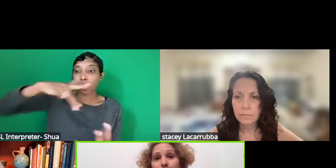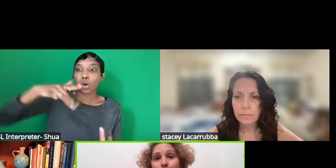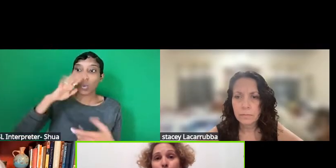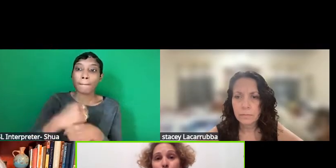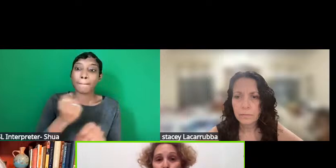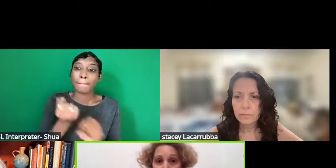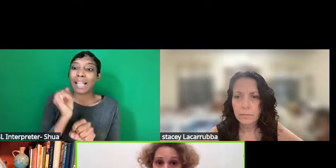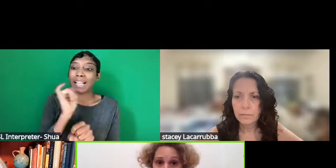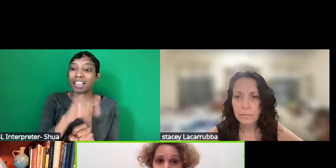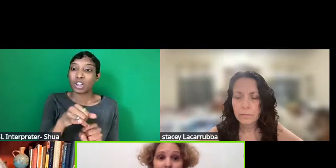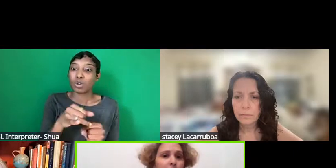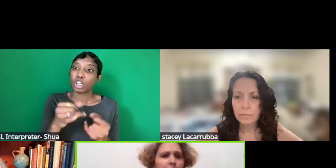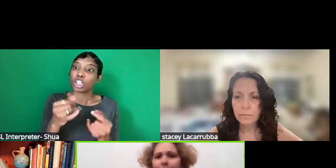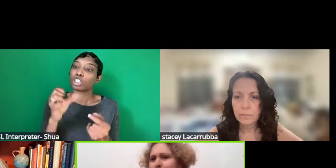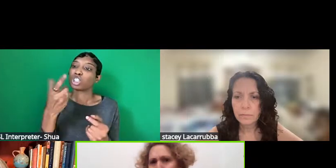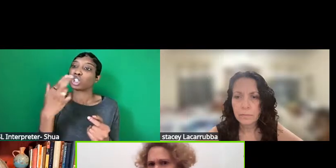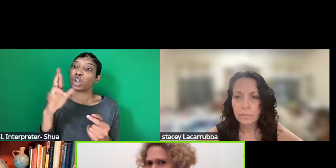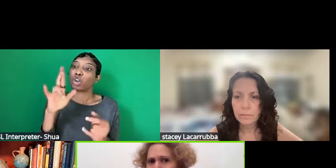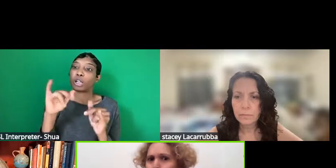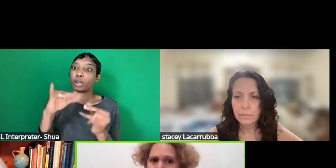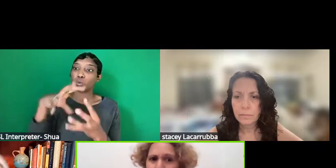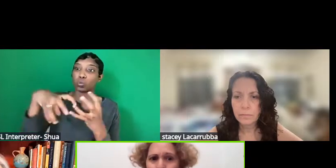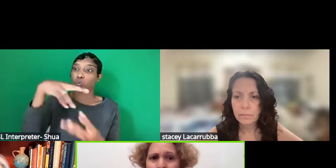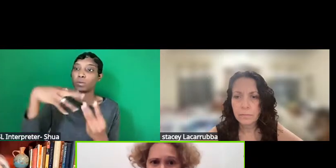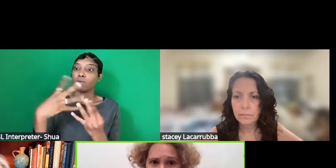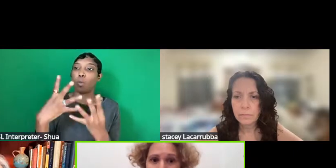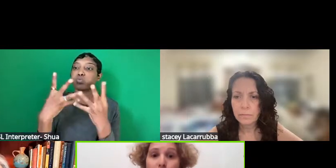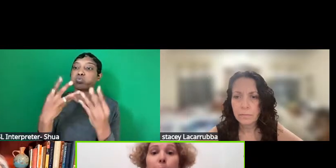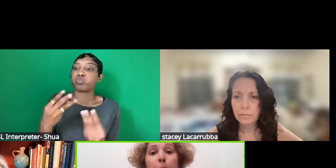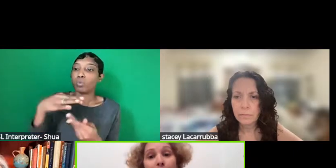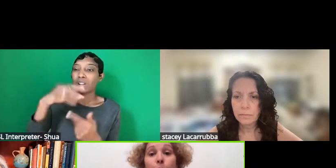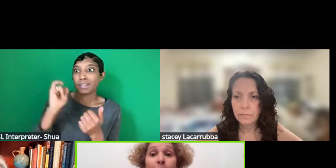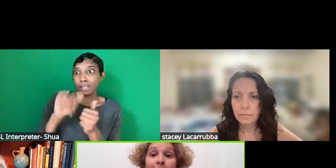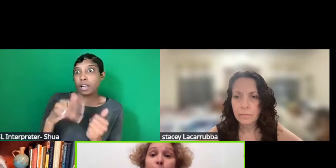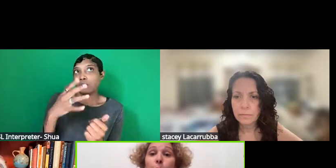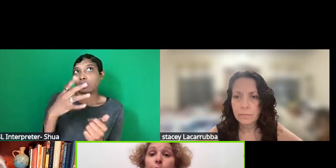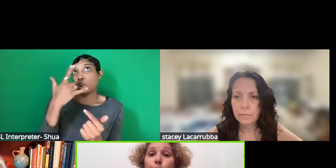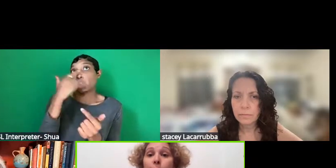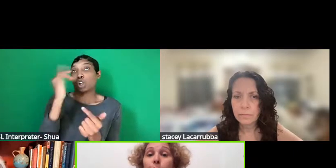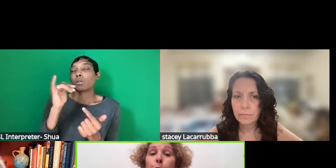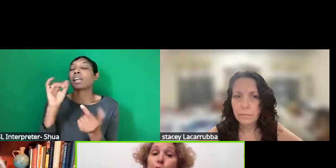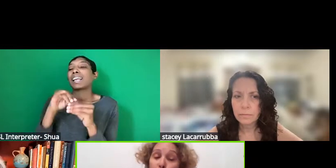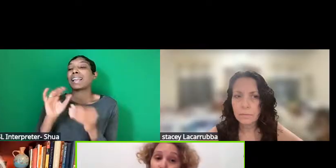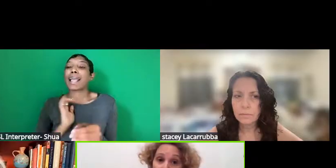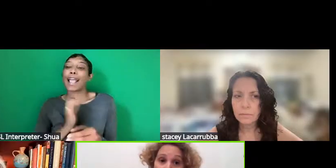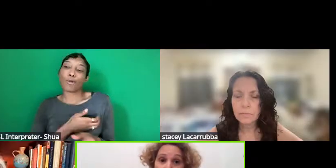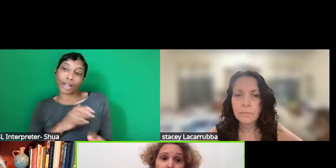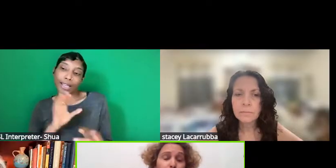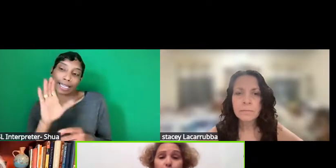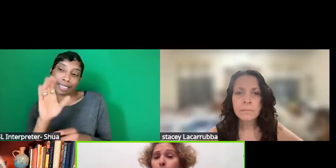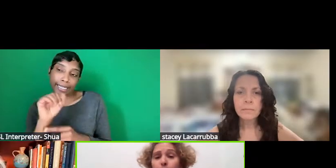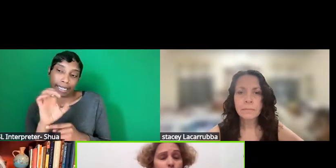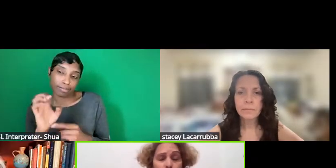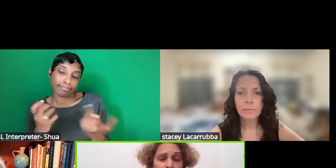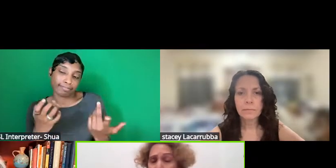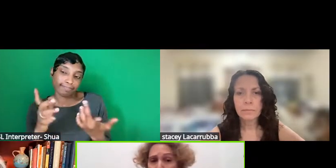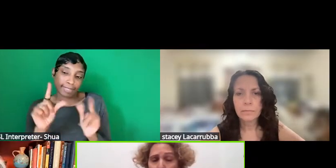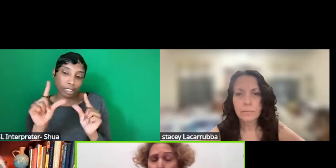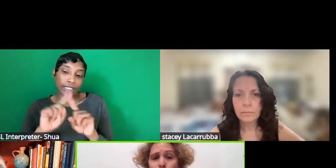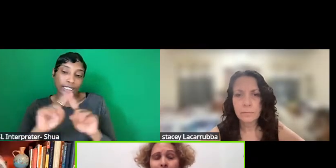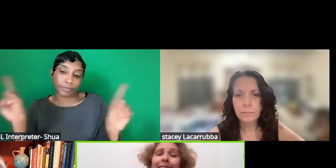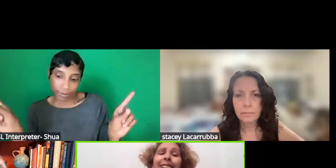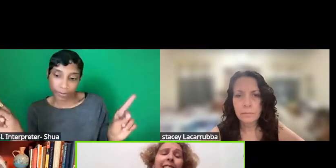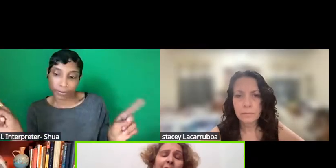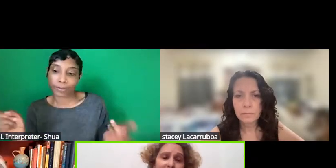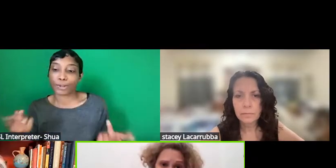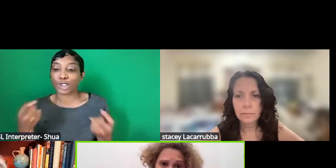that slurry a lot quicker than we're going to do today. But in our case, we're going to try to do it during the call. If at any